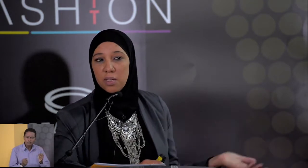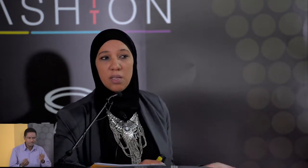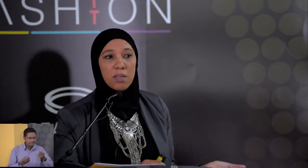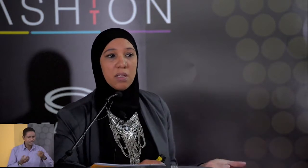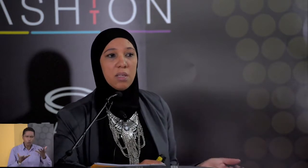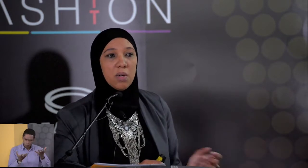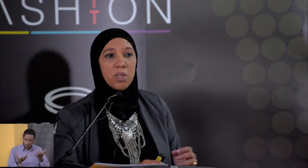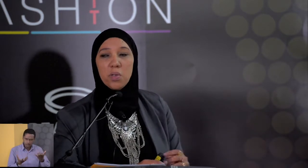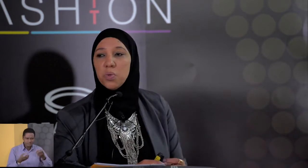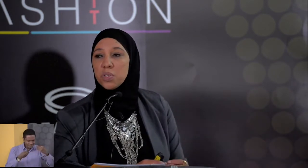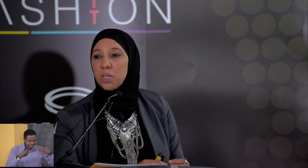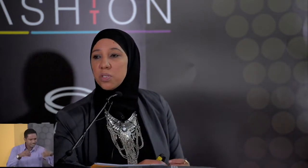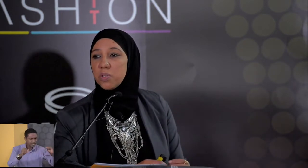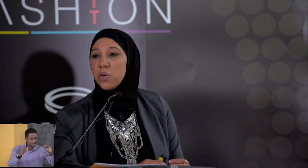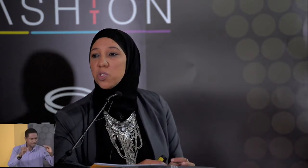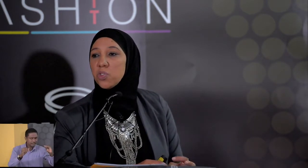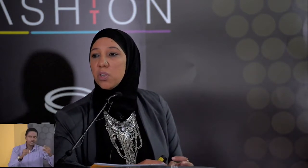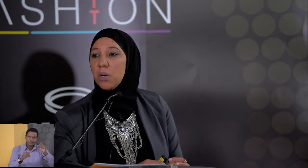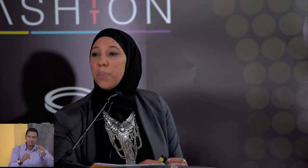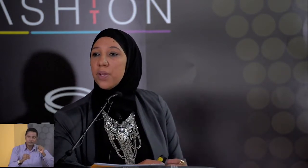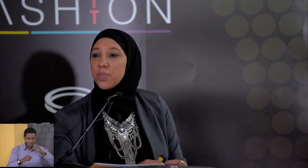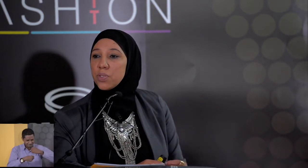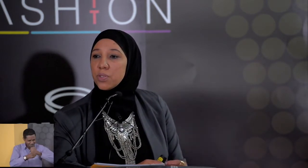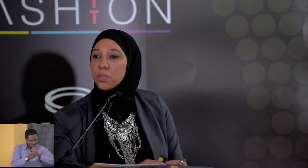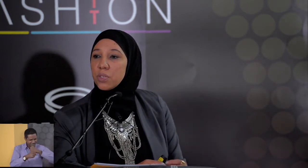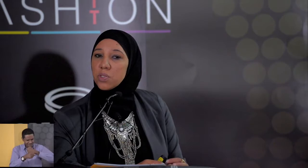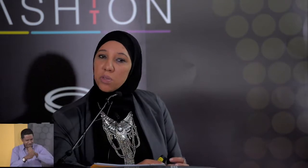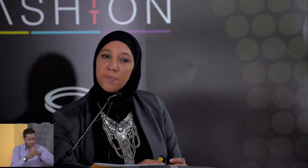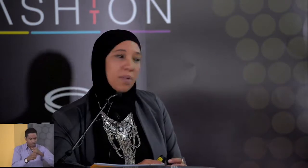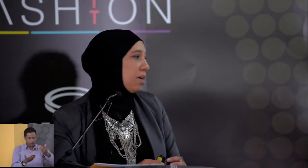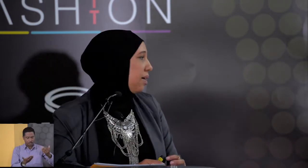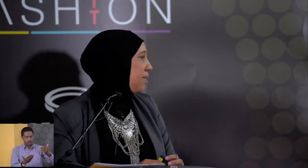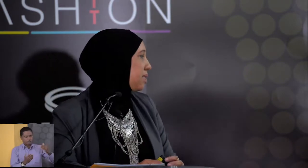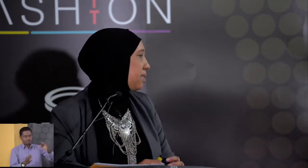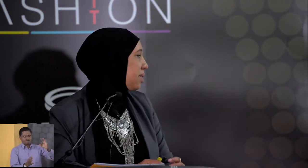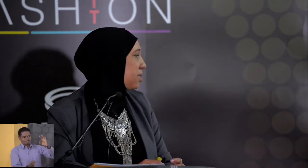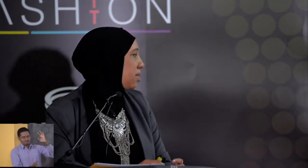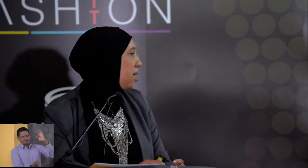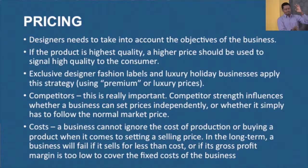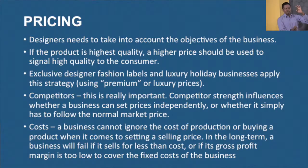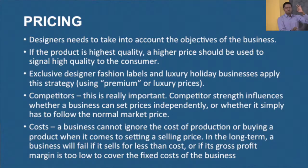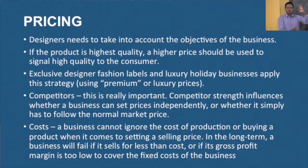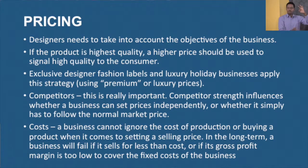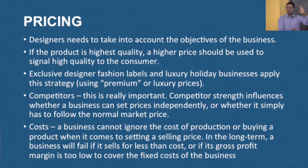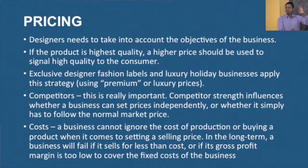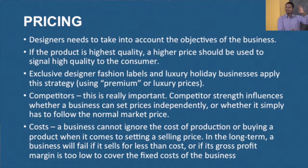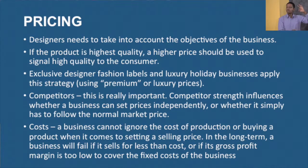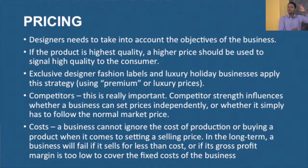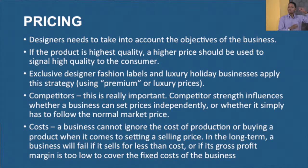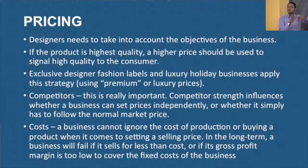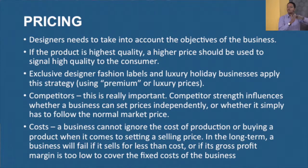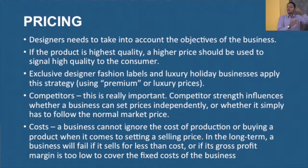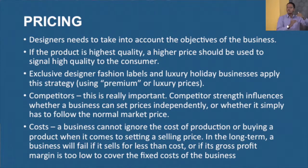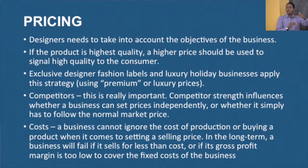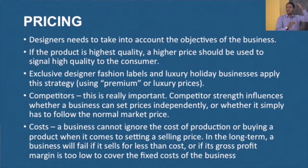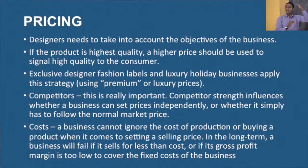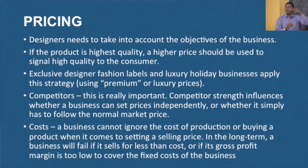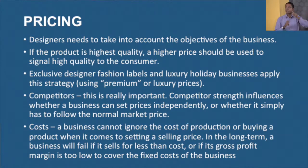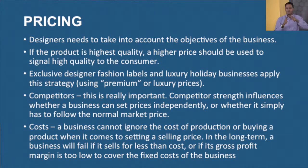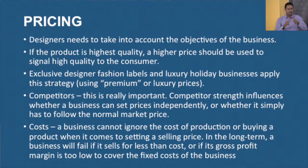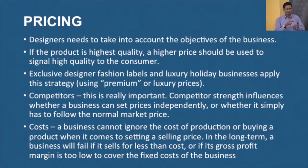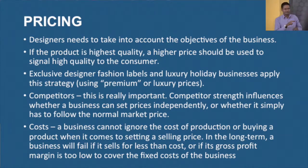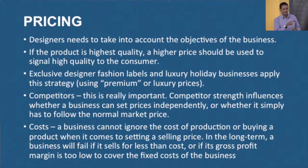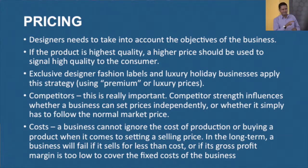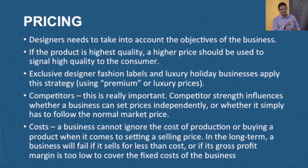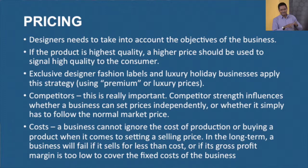most likely you're going to lose customers to your competitors. So you have to look at these things. And of course, your production costs. We've